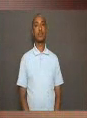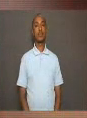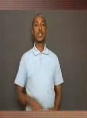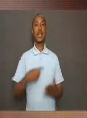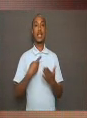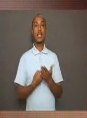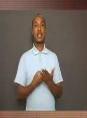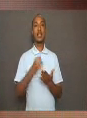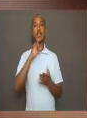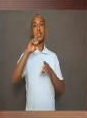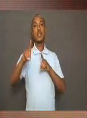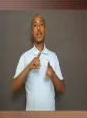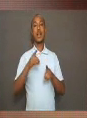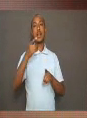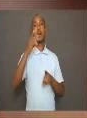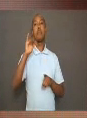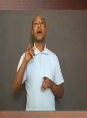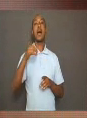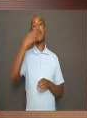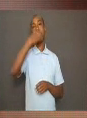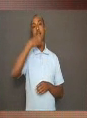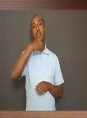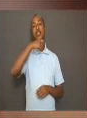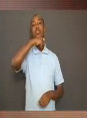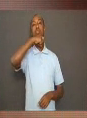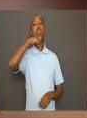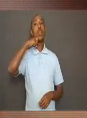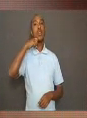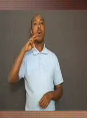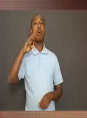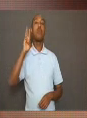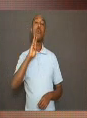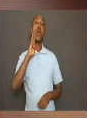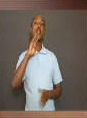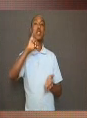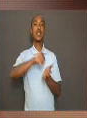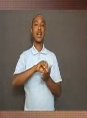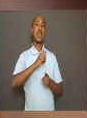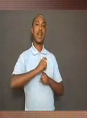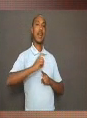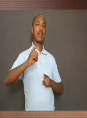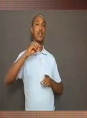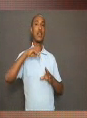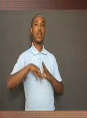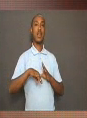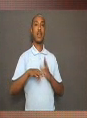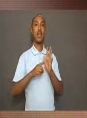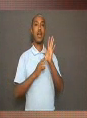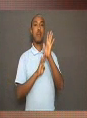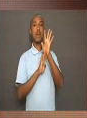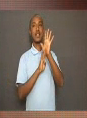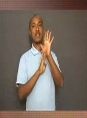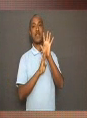This is done by heating their solid or moist salts directly in a Bunsen flame.